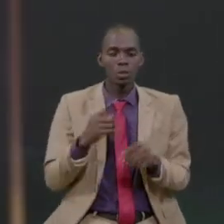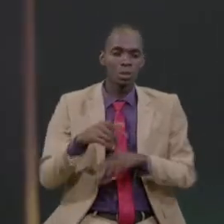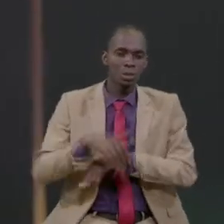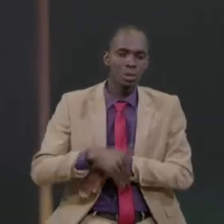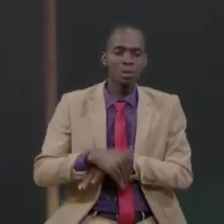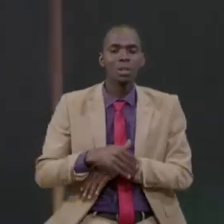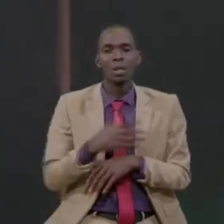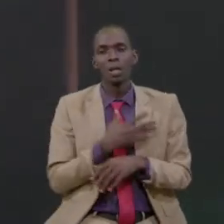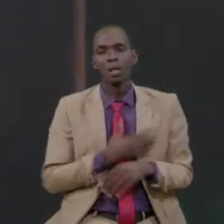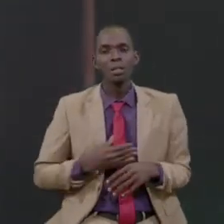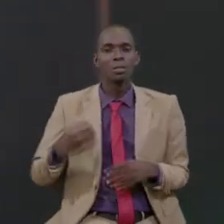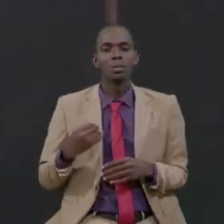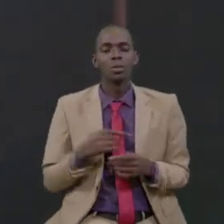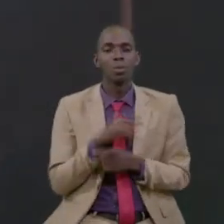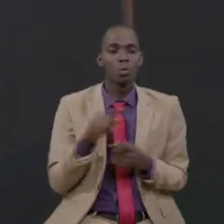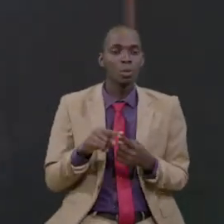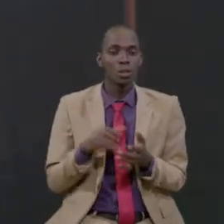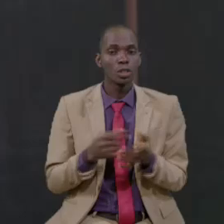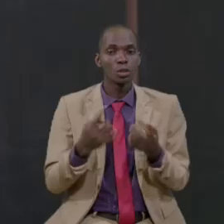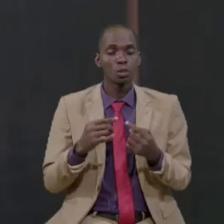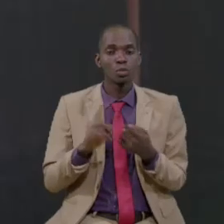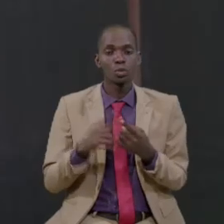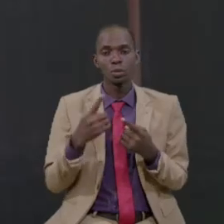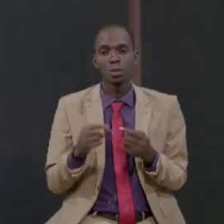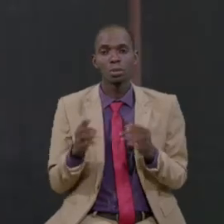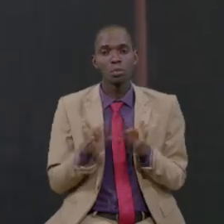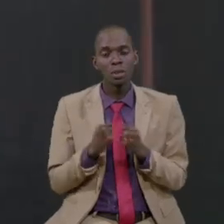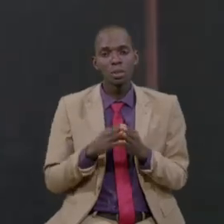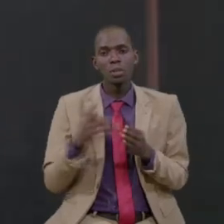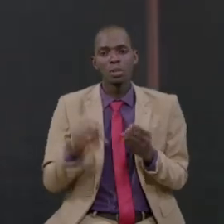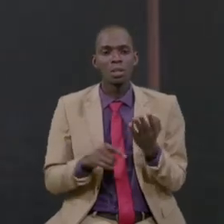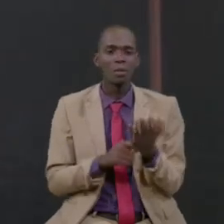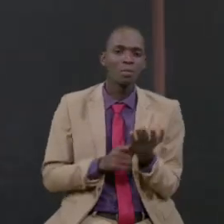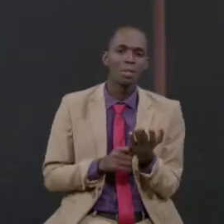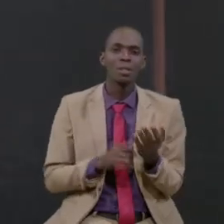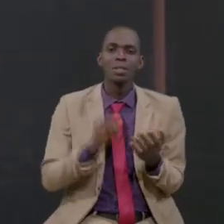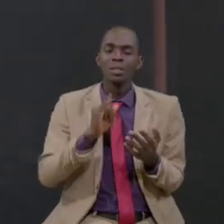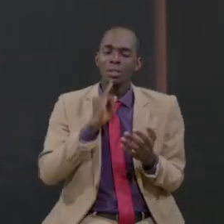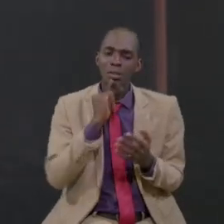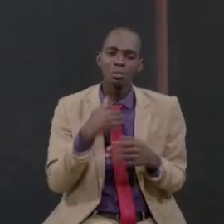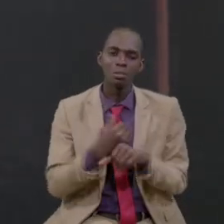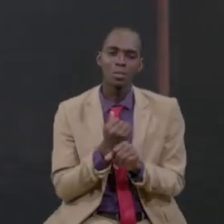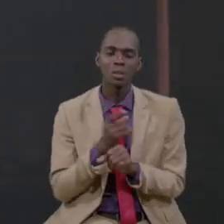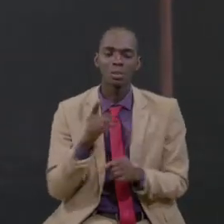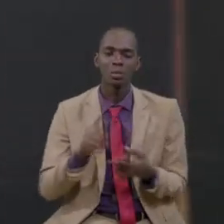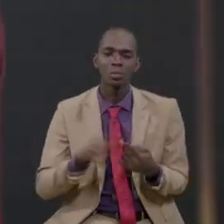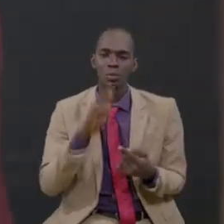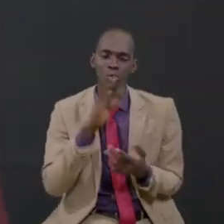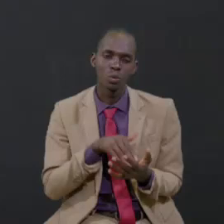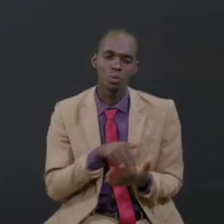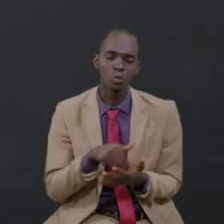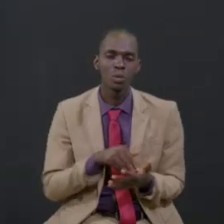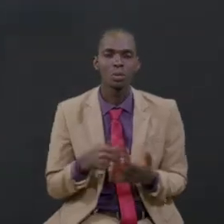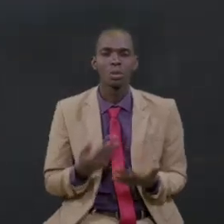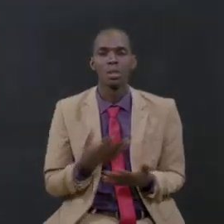when they come to the meeting, the flesh is demanding from them, give me some attention and sleep. So we find